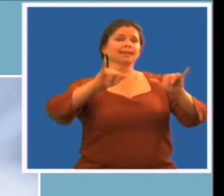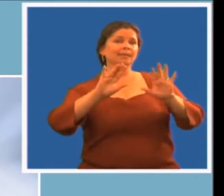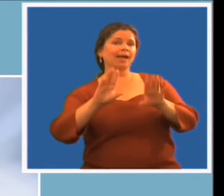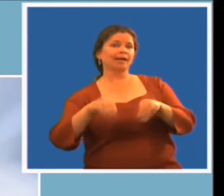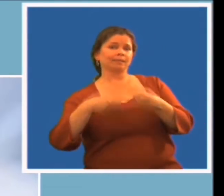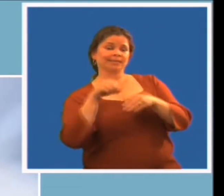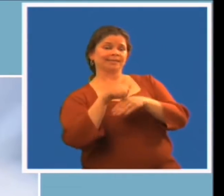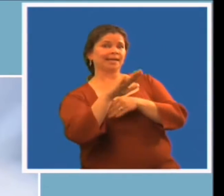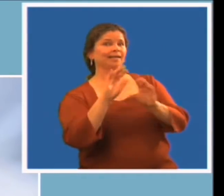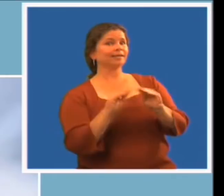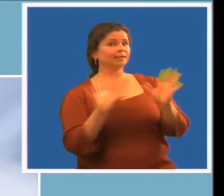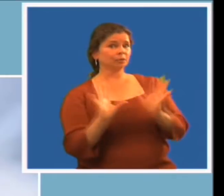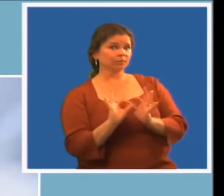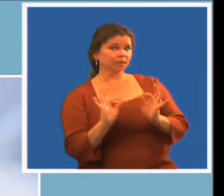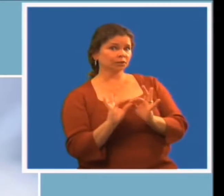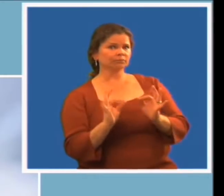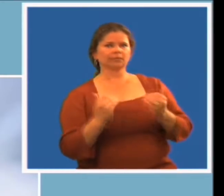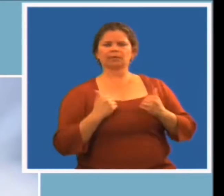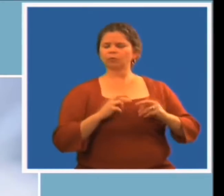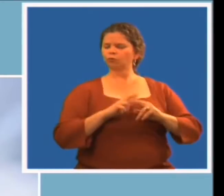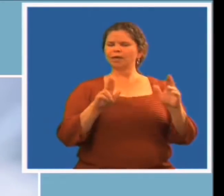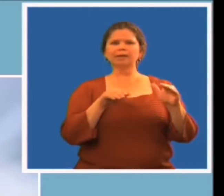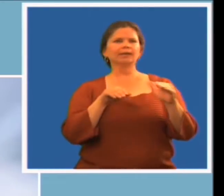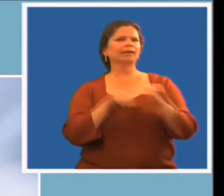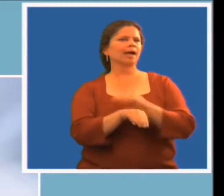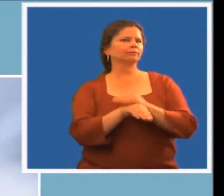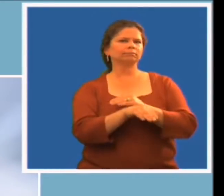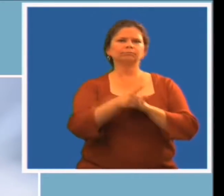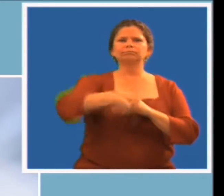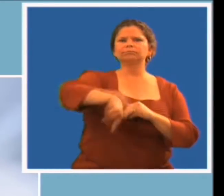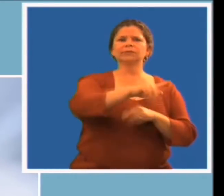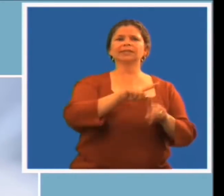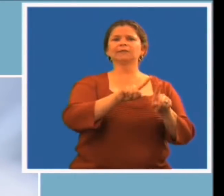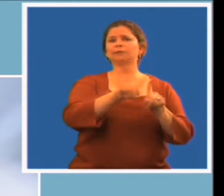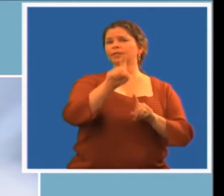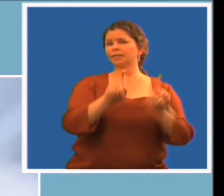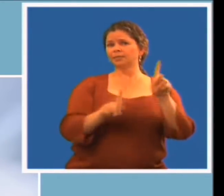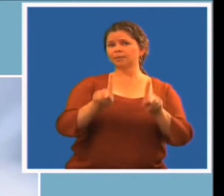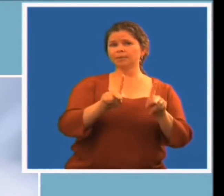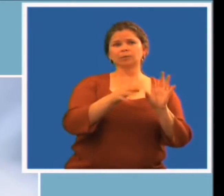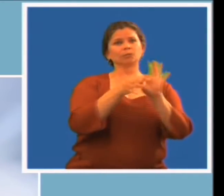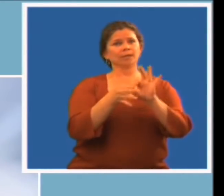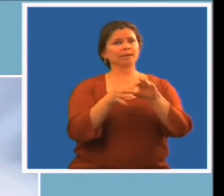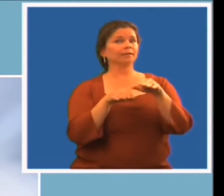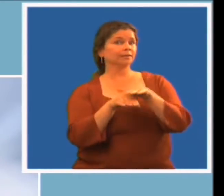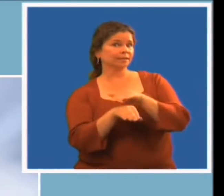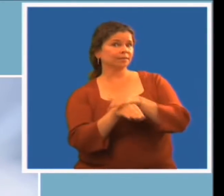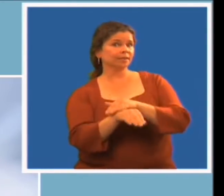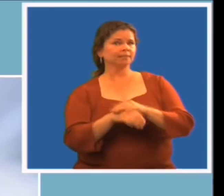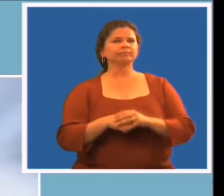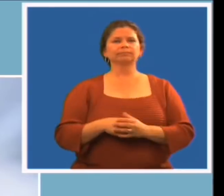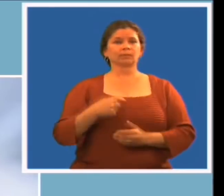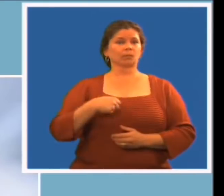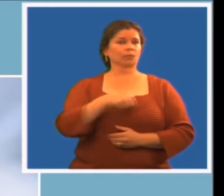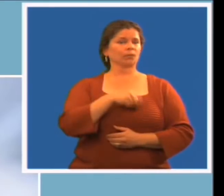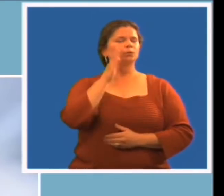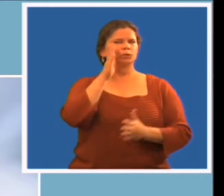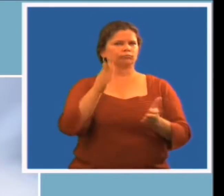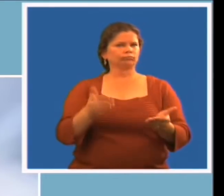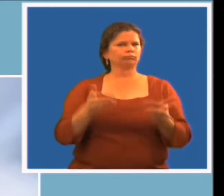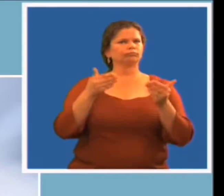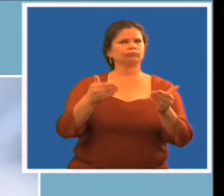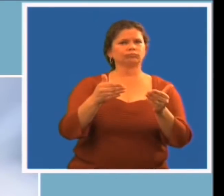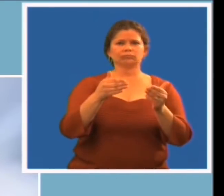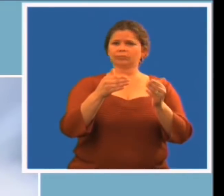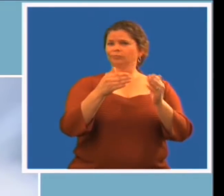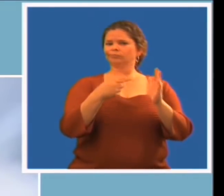more people while sending a clear message that you are ready to accommodate the diverse needs of people related to